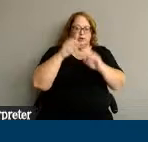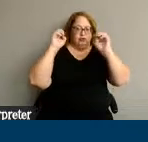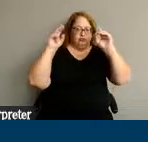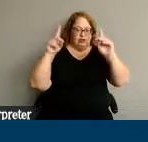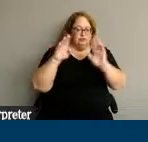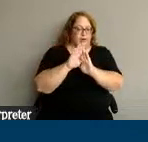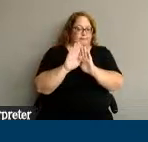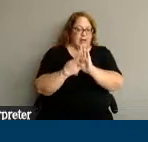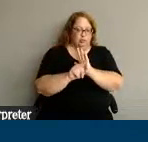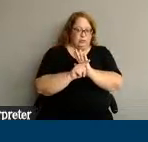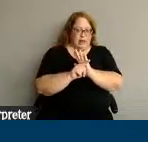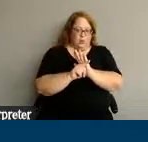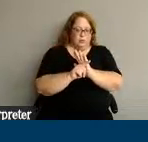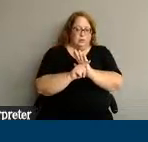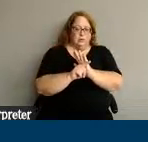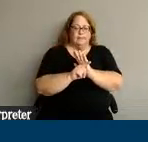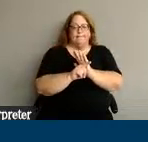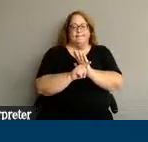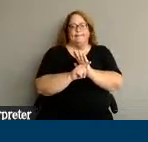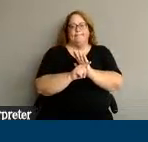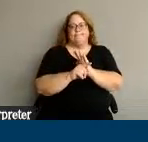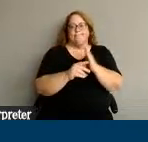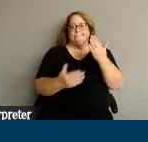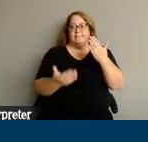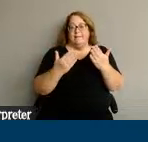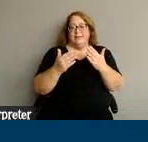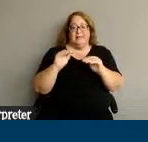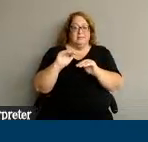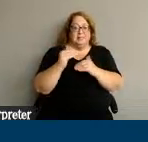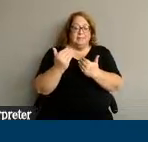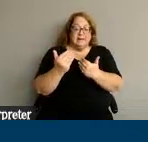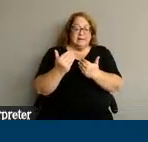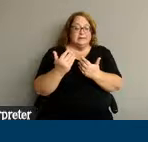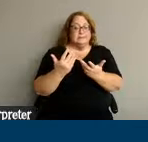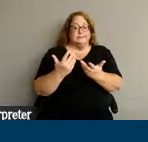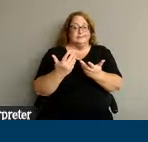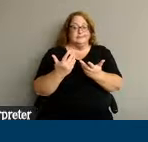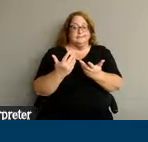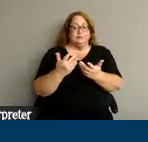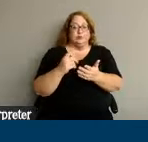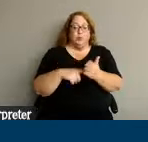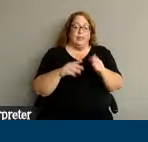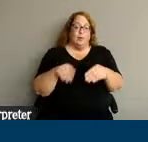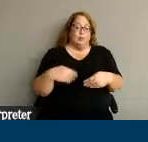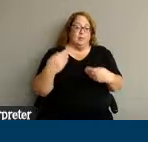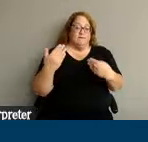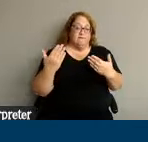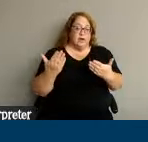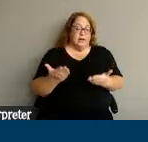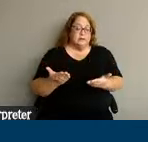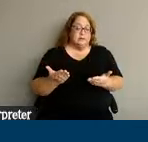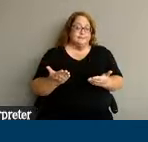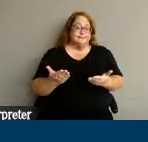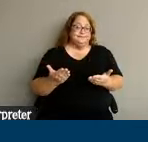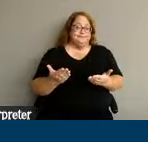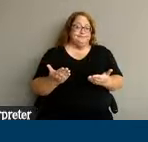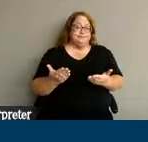background, that their background of special education may be limited to what they were provided, in their,